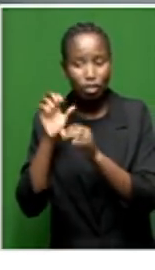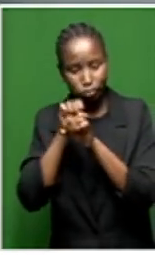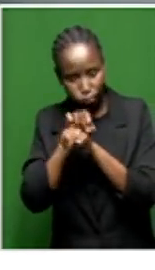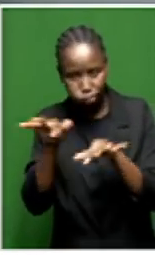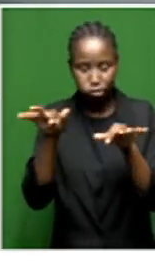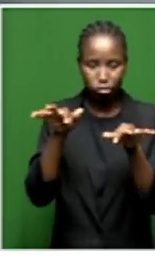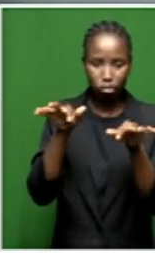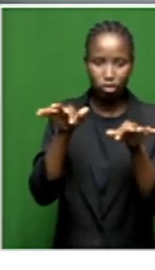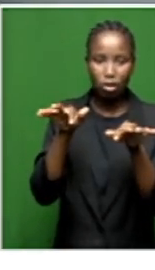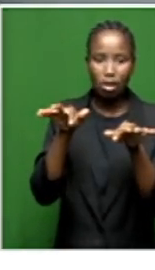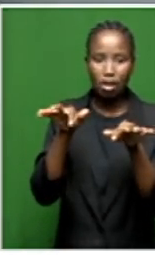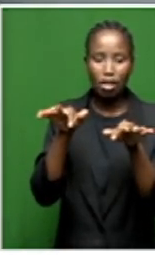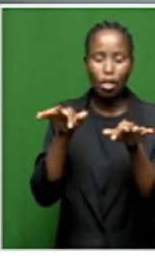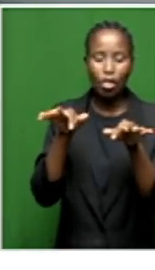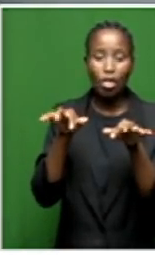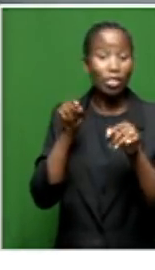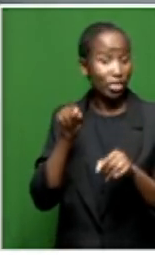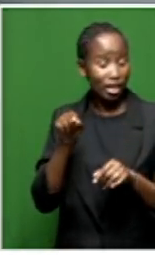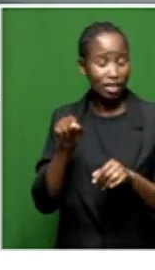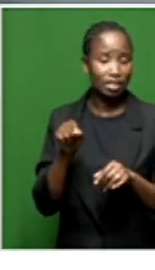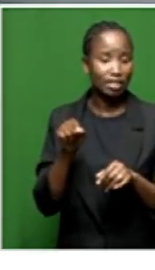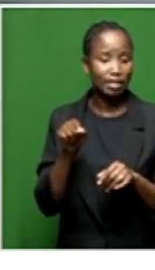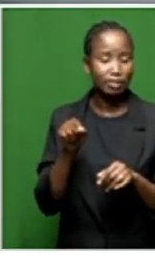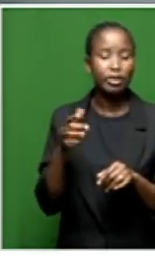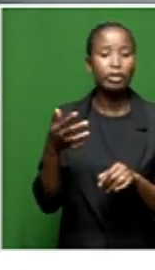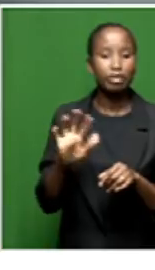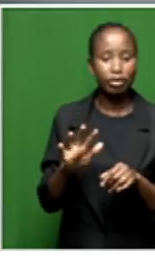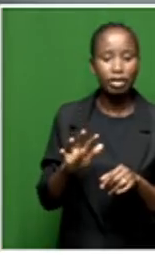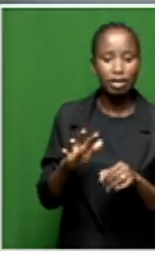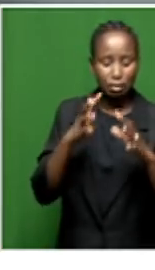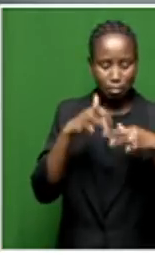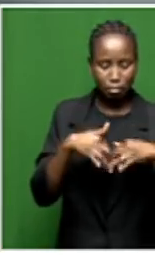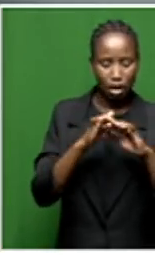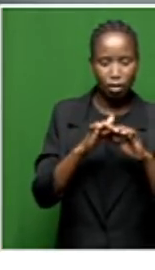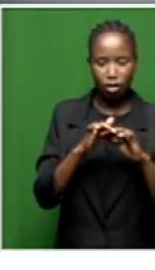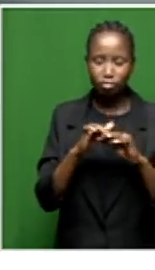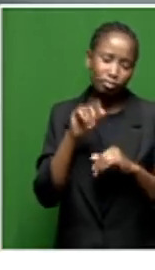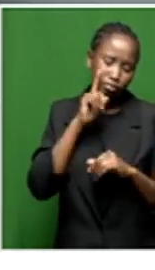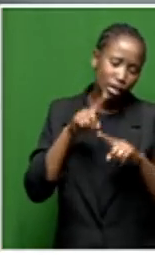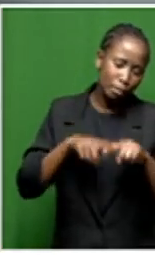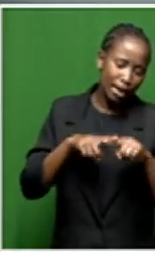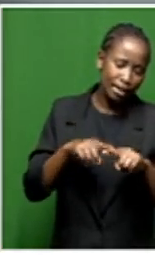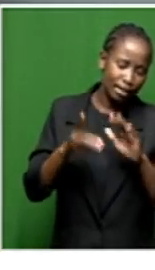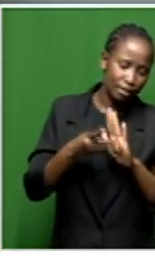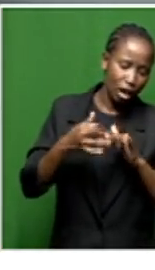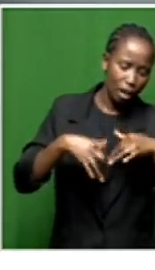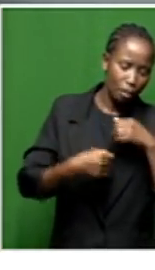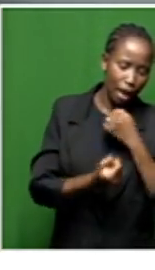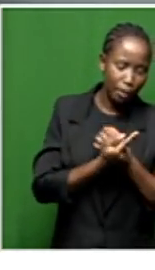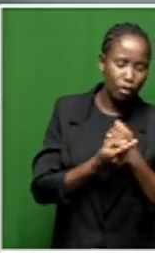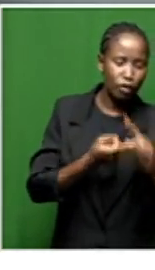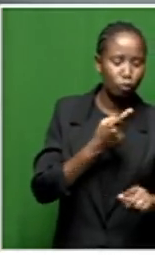suggested that it was instigated by the developments that may have occurred in